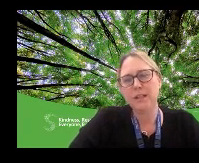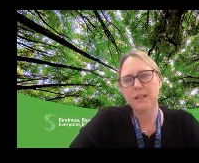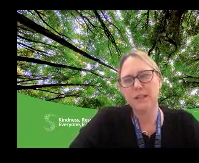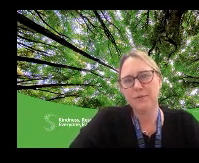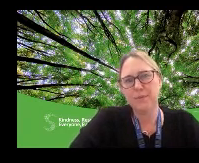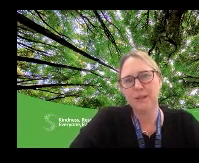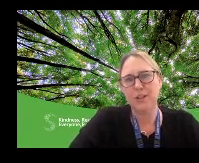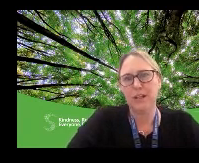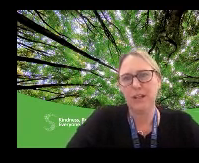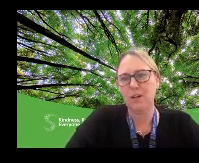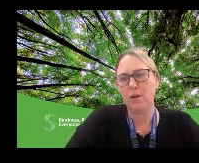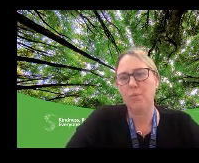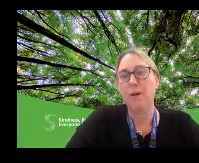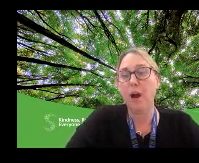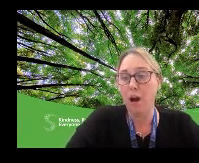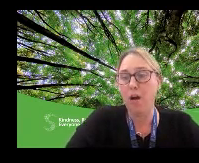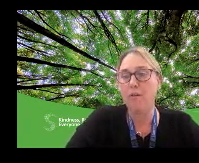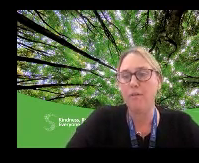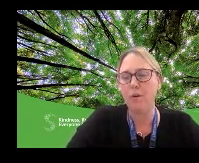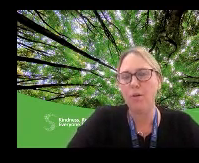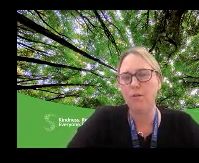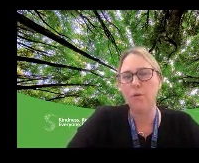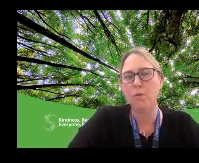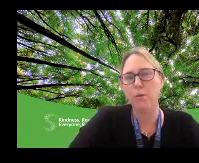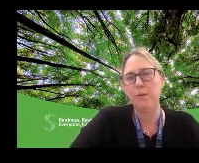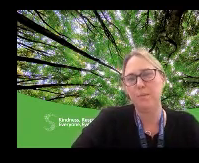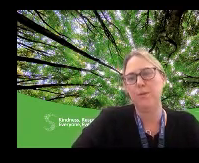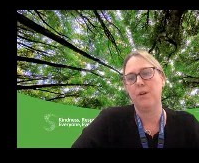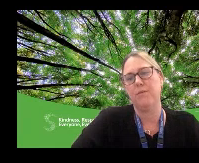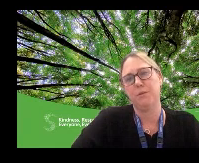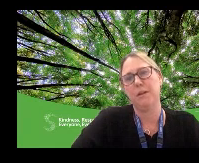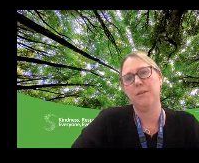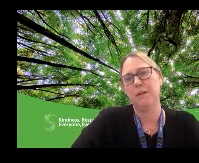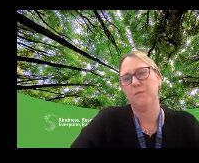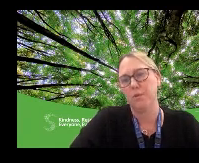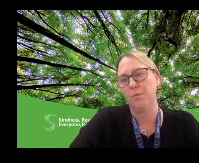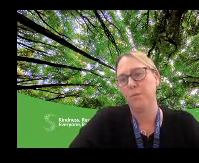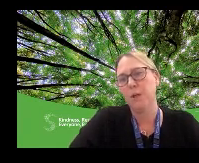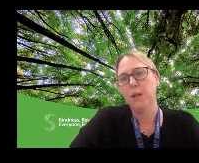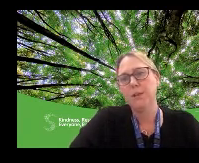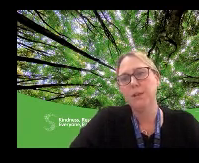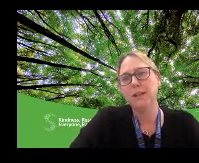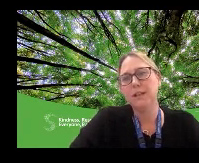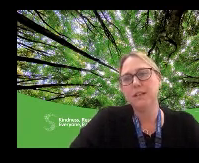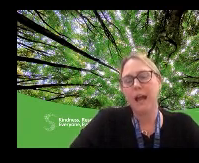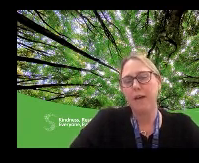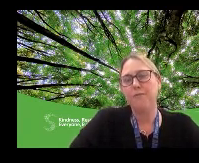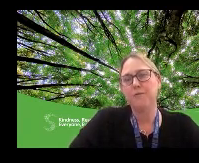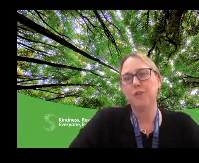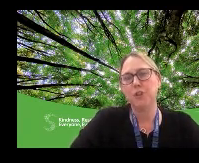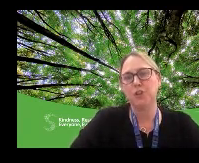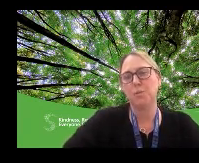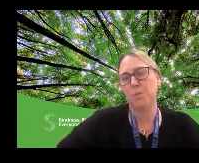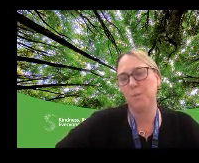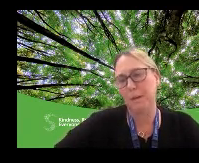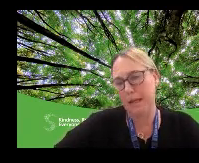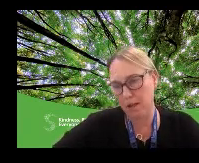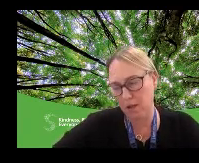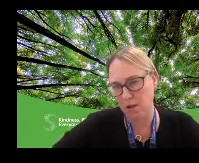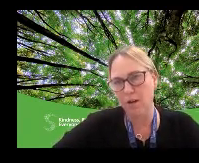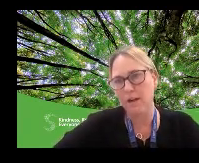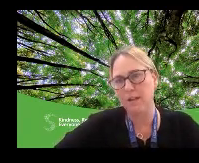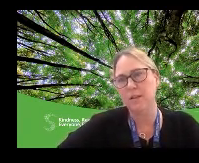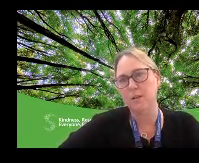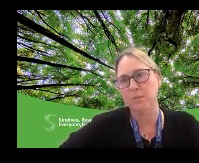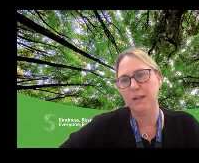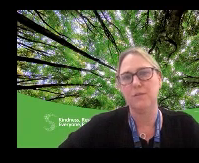are putting this information in on behalf of all the people that have filled out this form. So that doesn't have to just